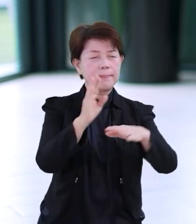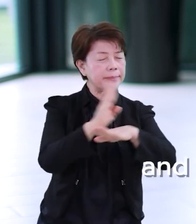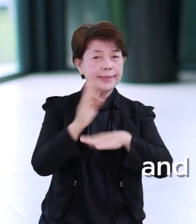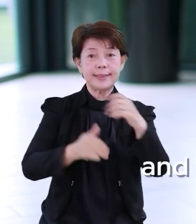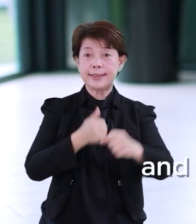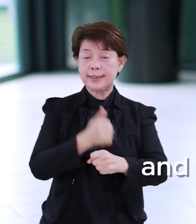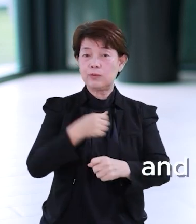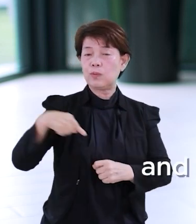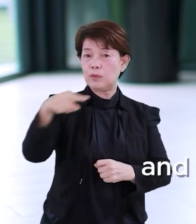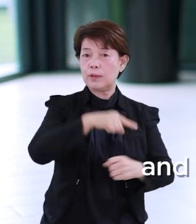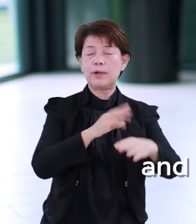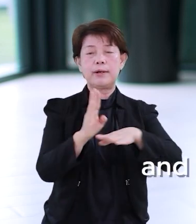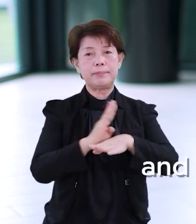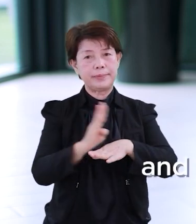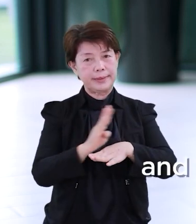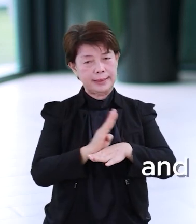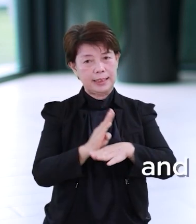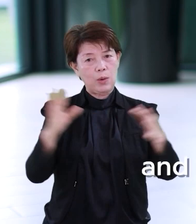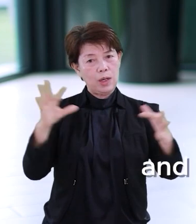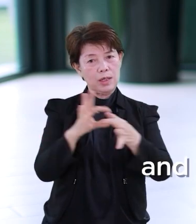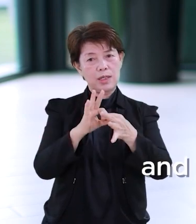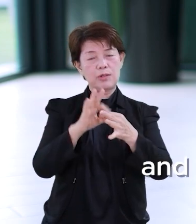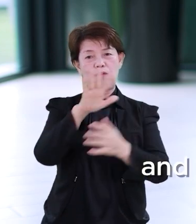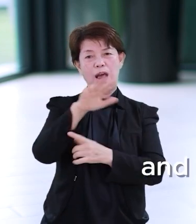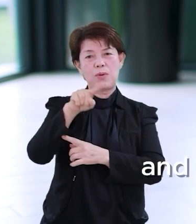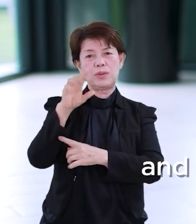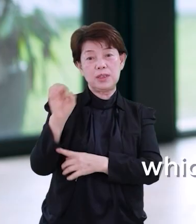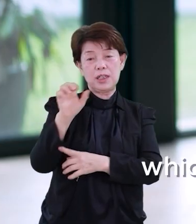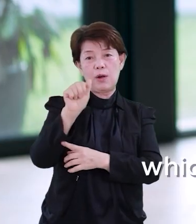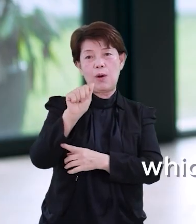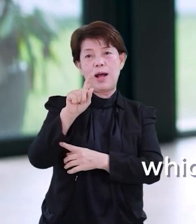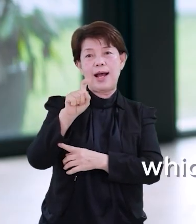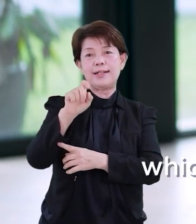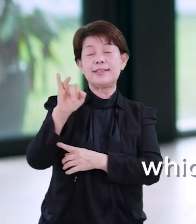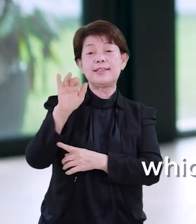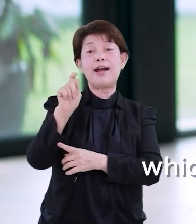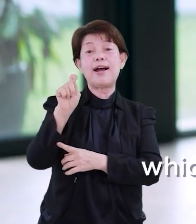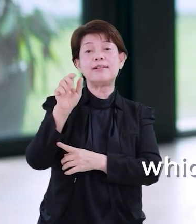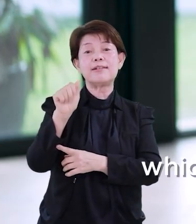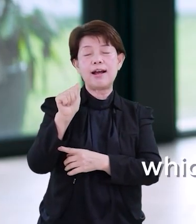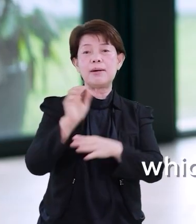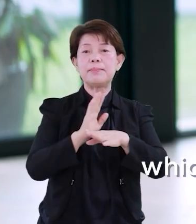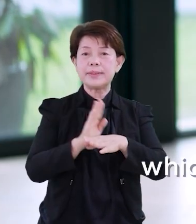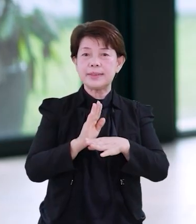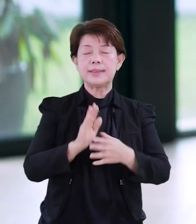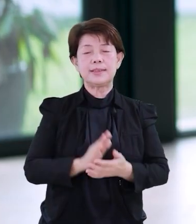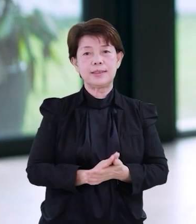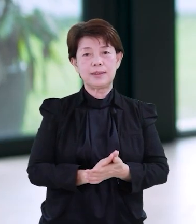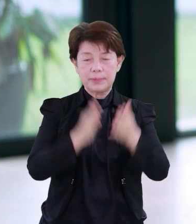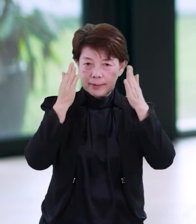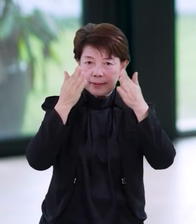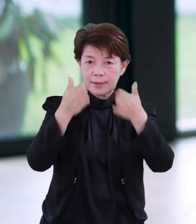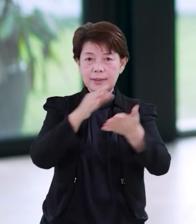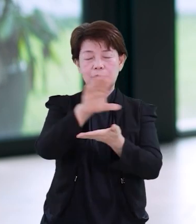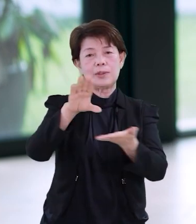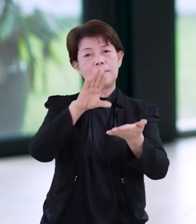us. And they were all linked to our Axiata 5.0 strategy, which was essentially consolidation of the markets, as